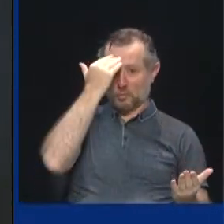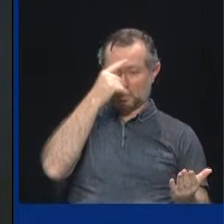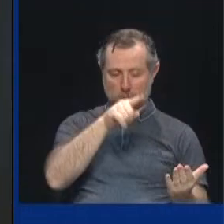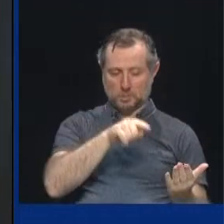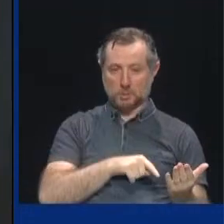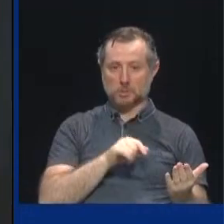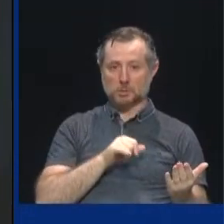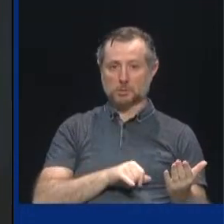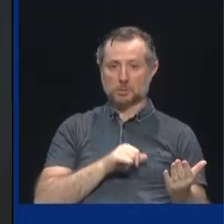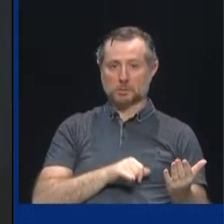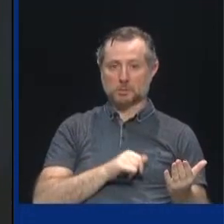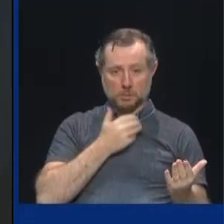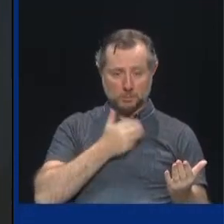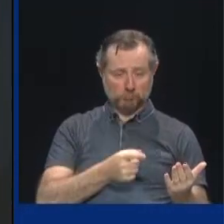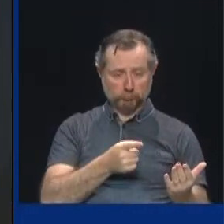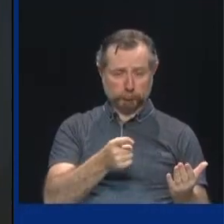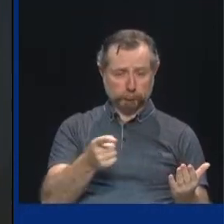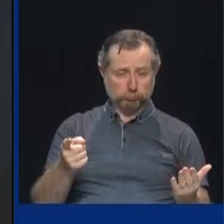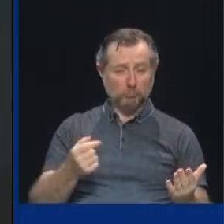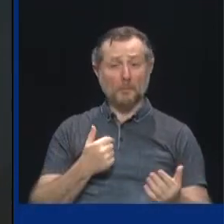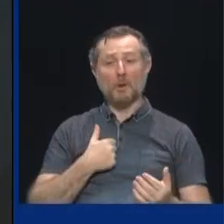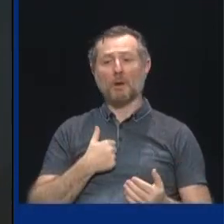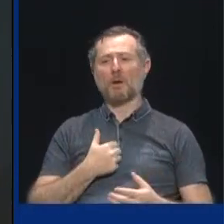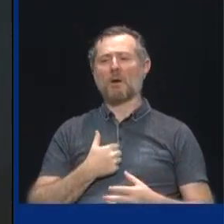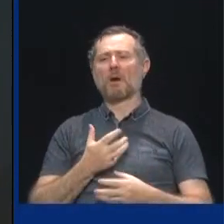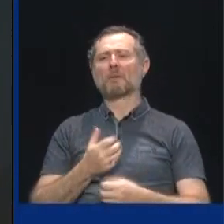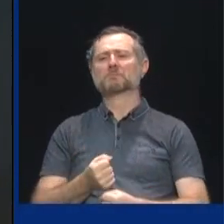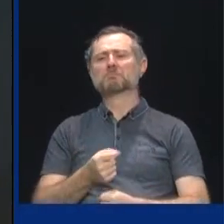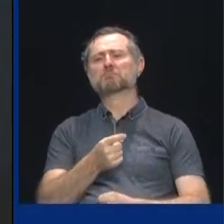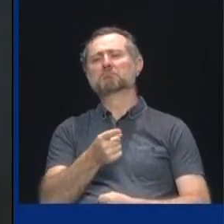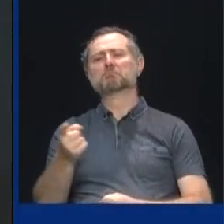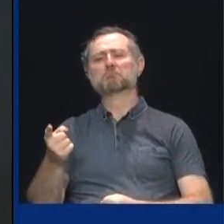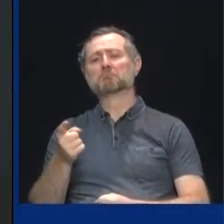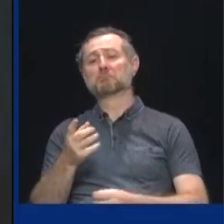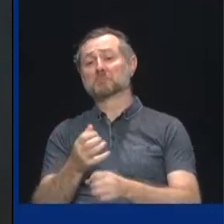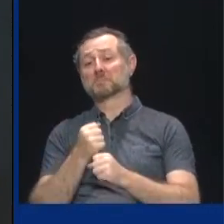I'm confident that when they get the facts,